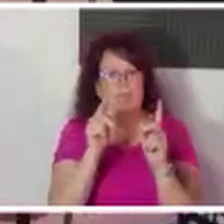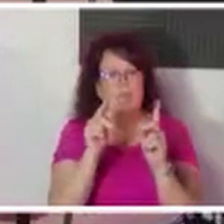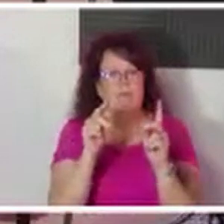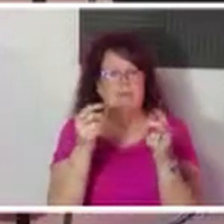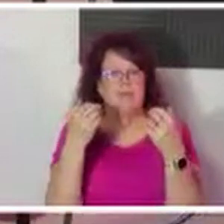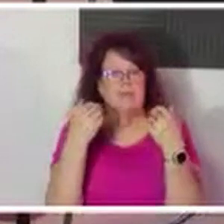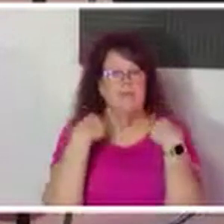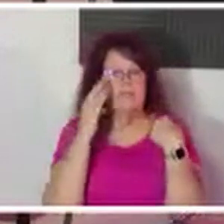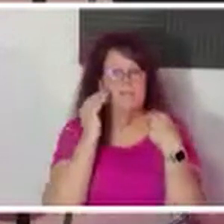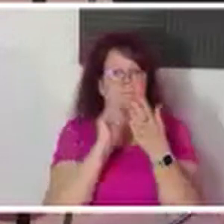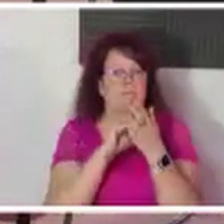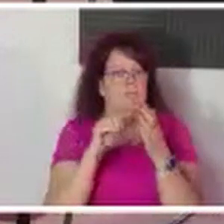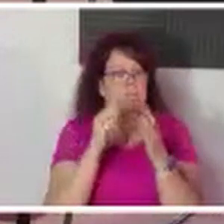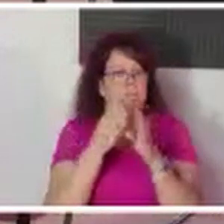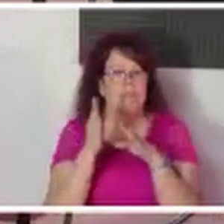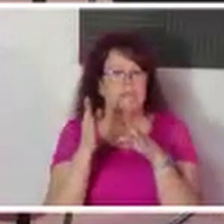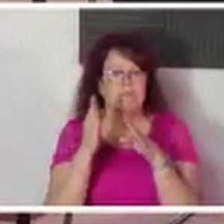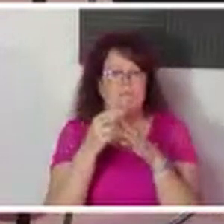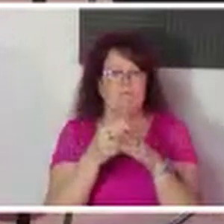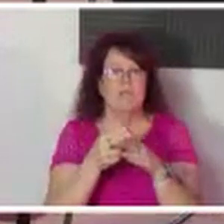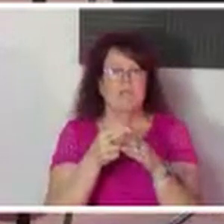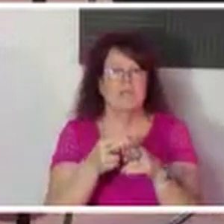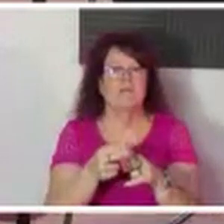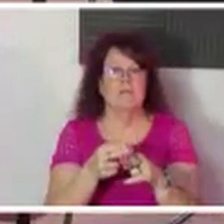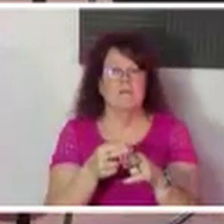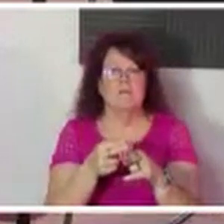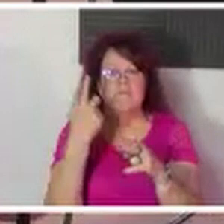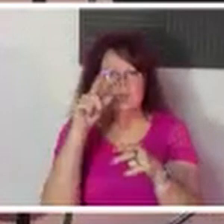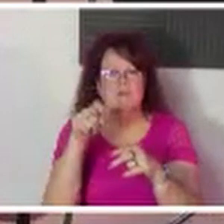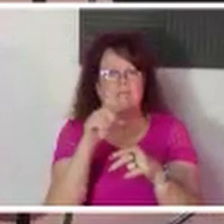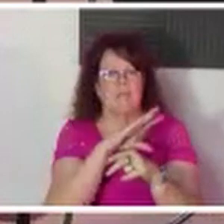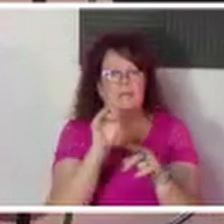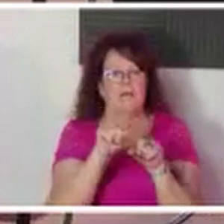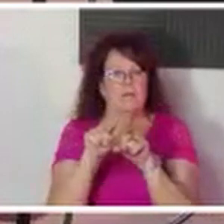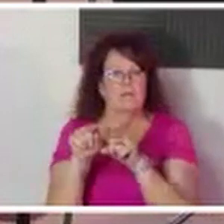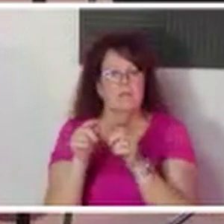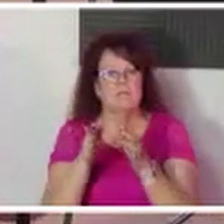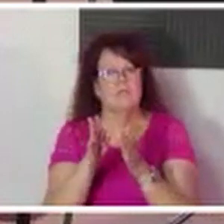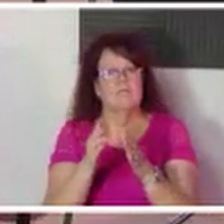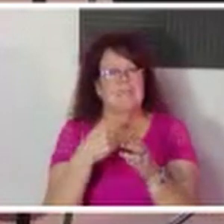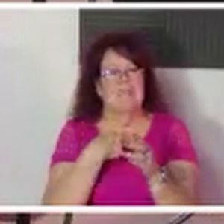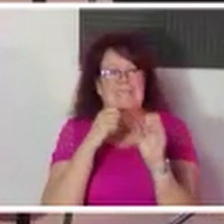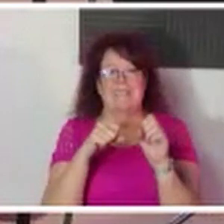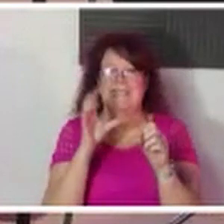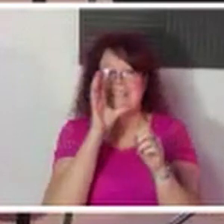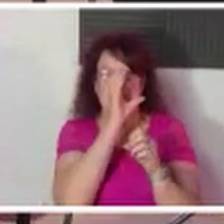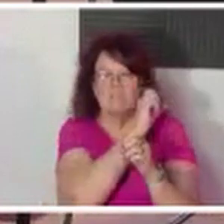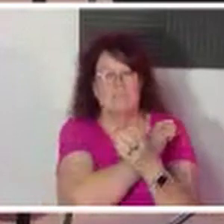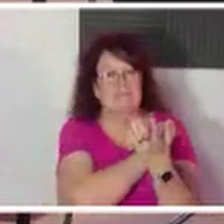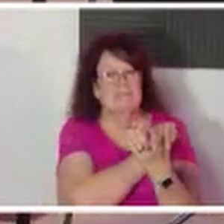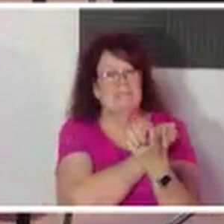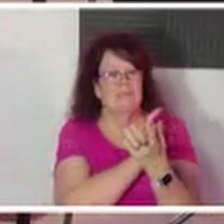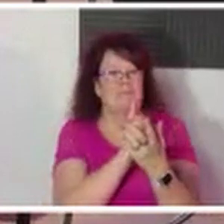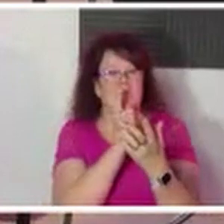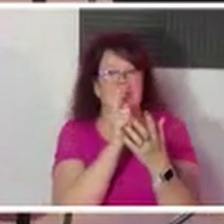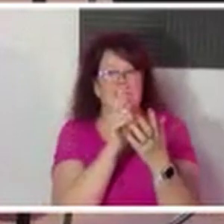And for me, that was a massive wake-up call to the need, and also to the ways that I had just kind of assumed really